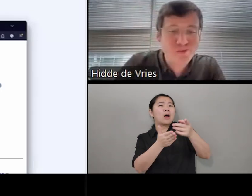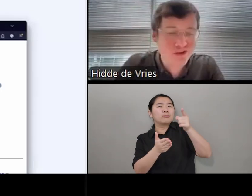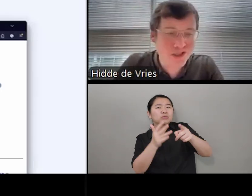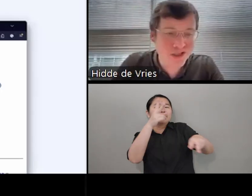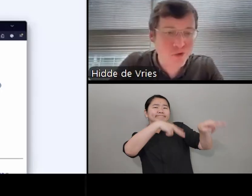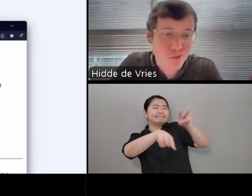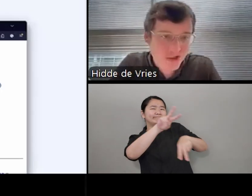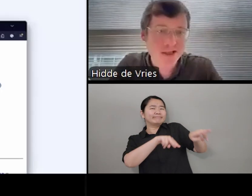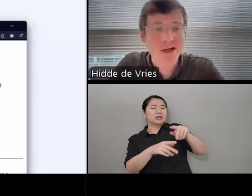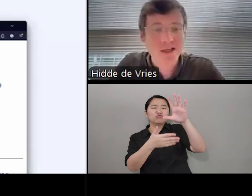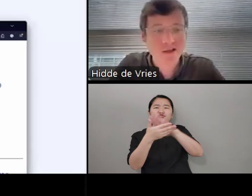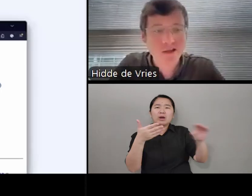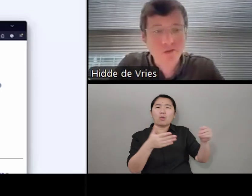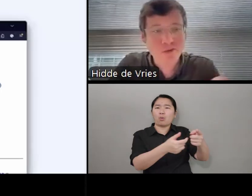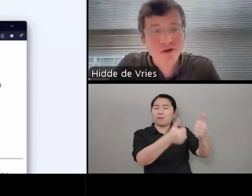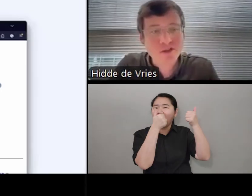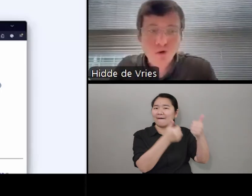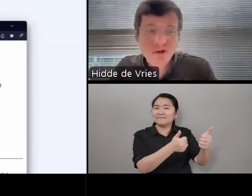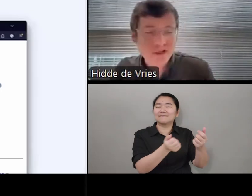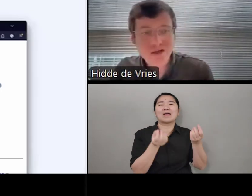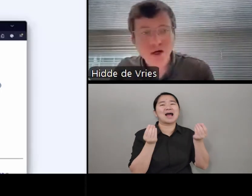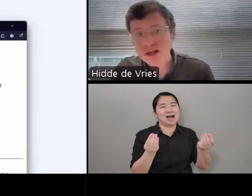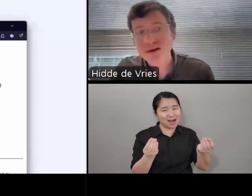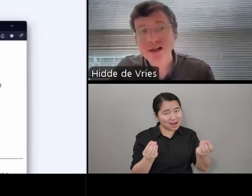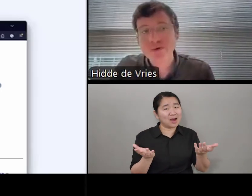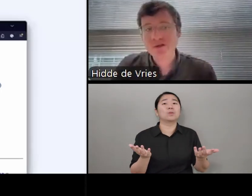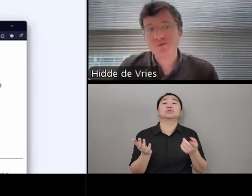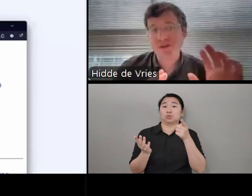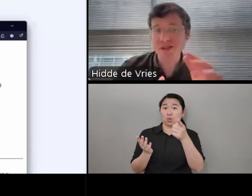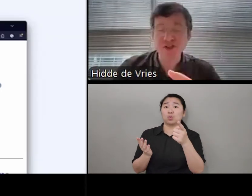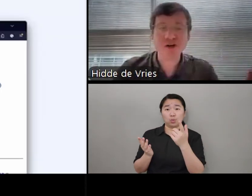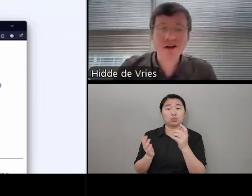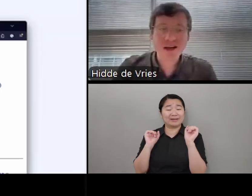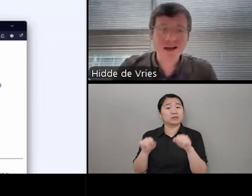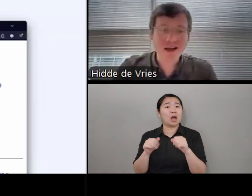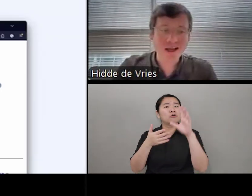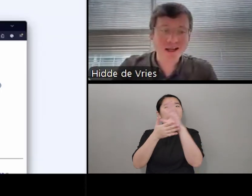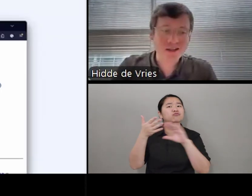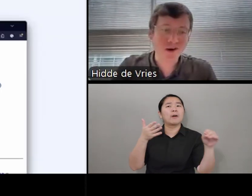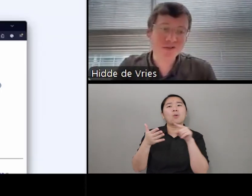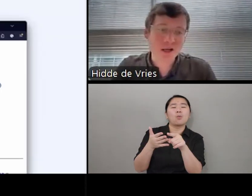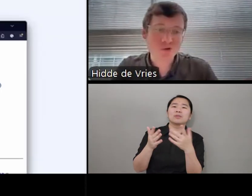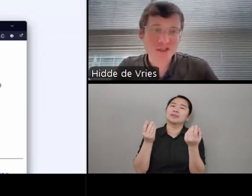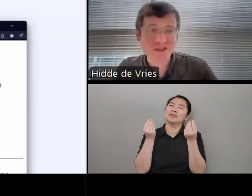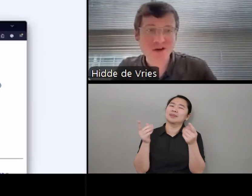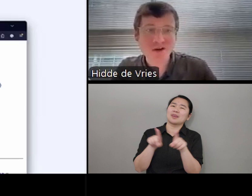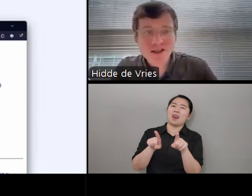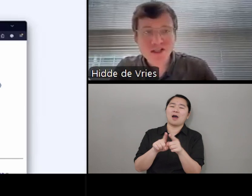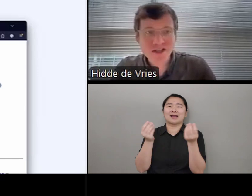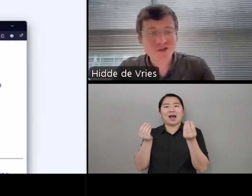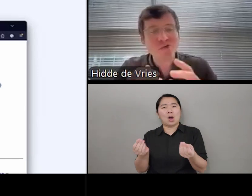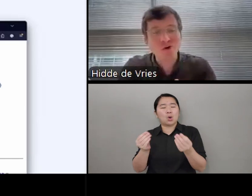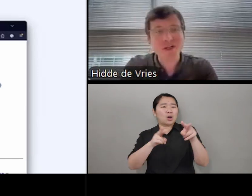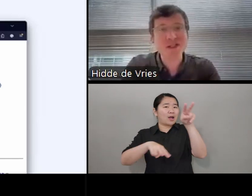be producing a report quite likely. But most importantly, it's called an evaluation procedure. And that is a 5-step procedure